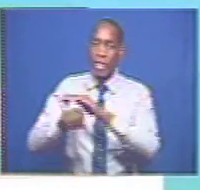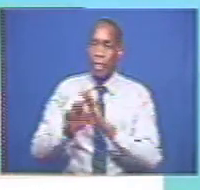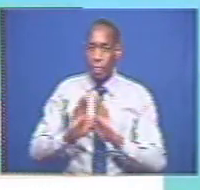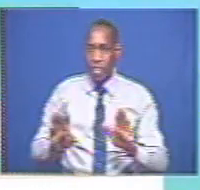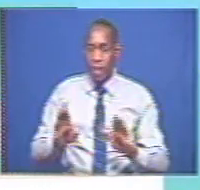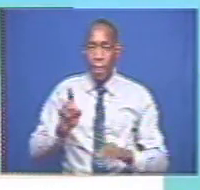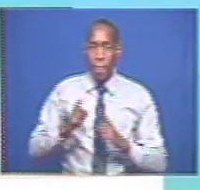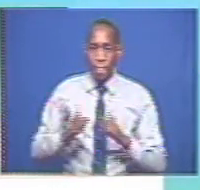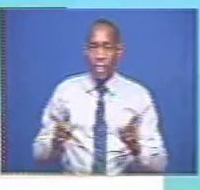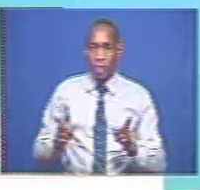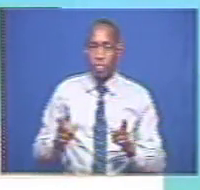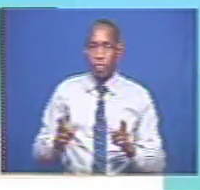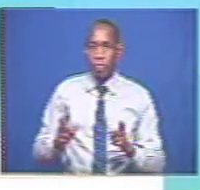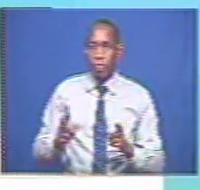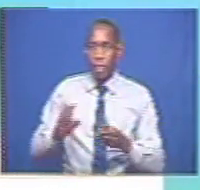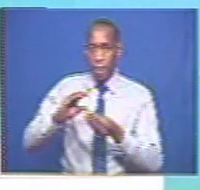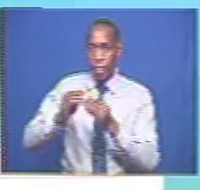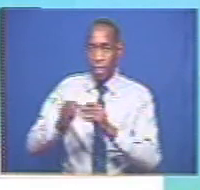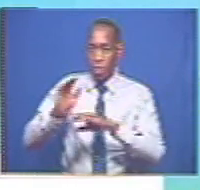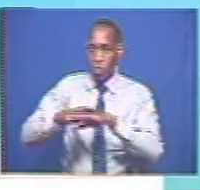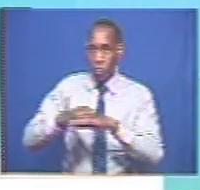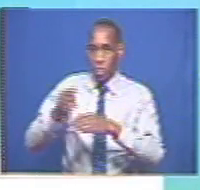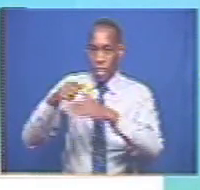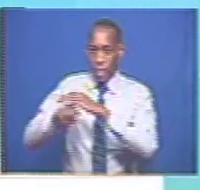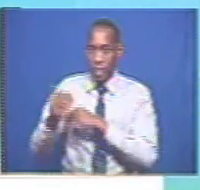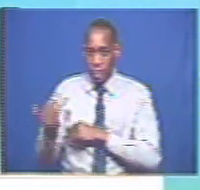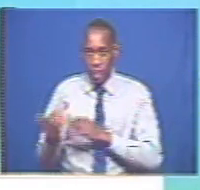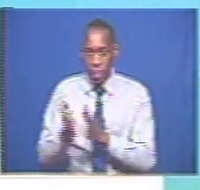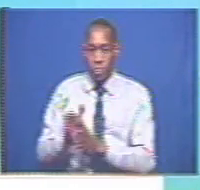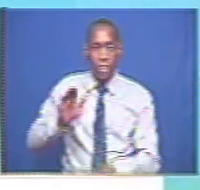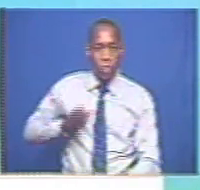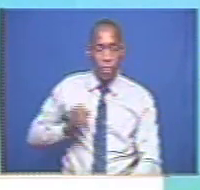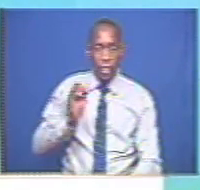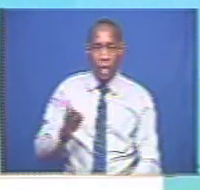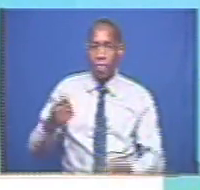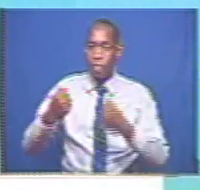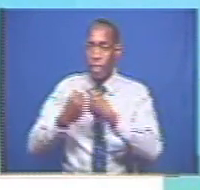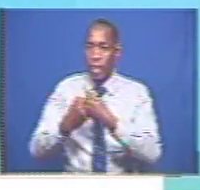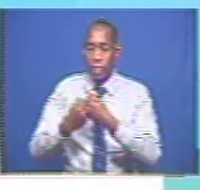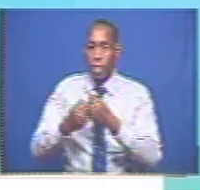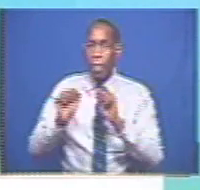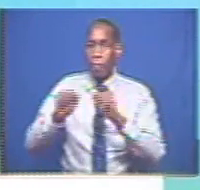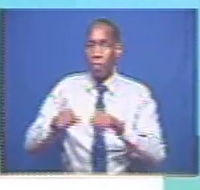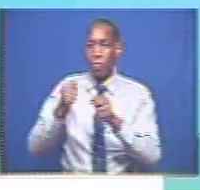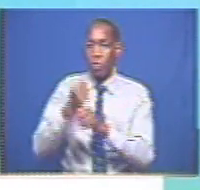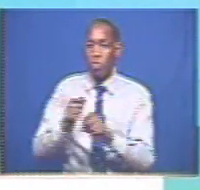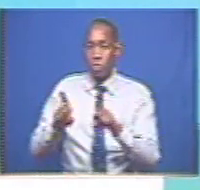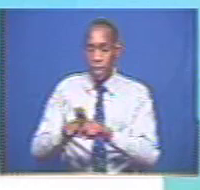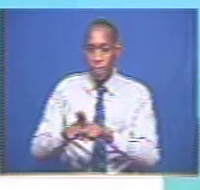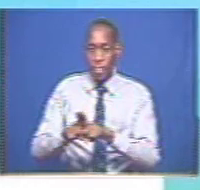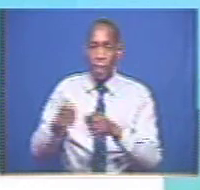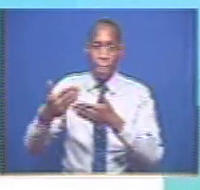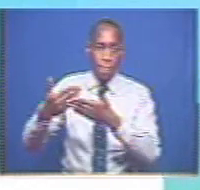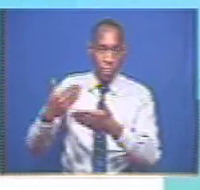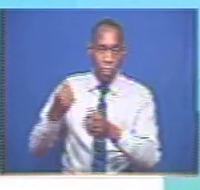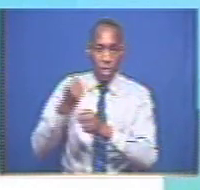But we need to make it conducive for the child and the ladies. And if the Mashemeji Derby can do that, and they have done it for the